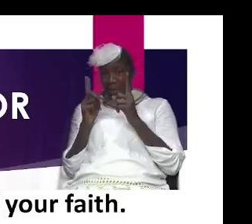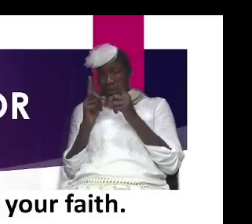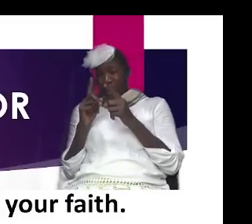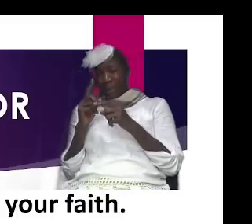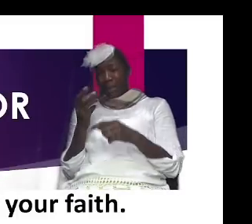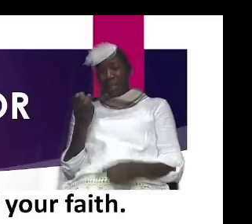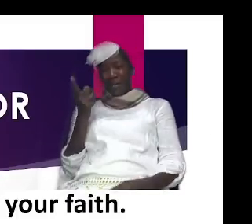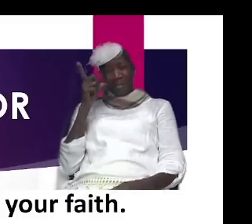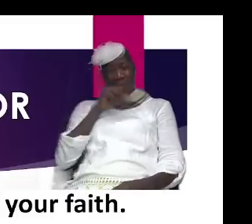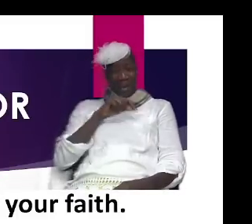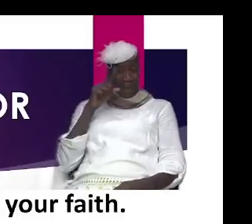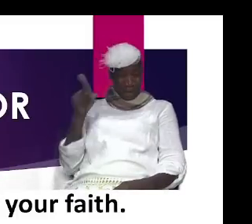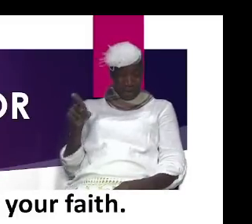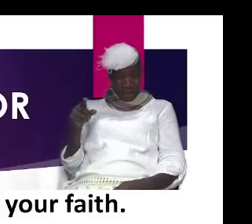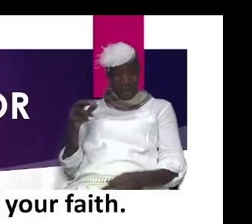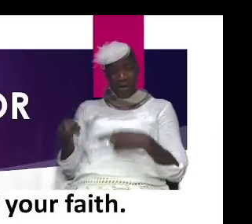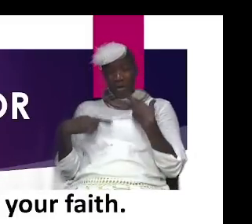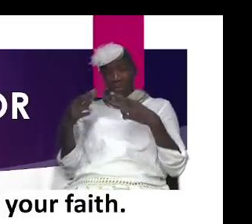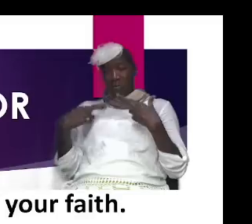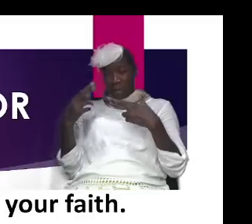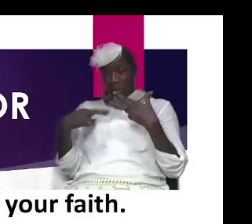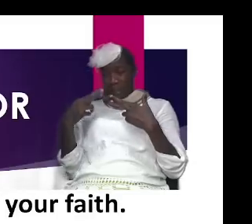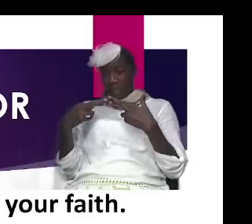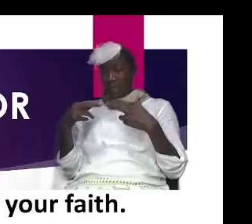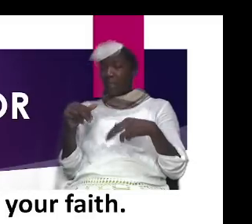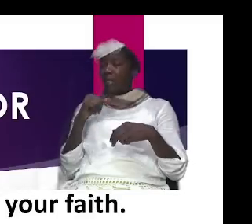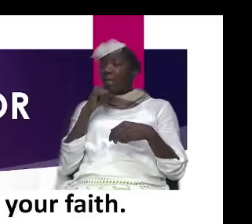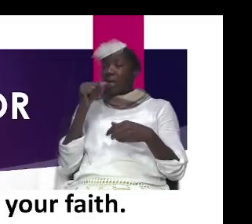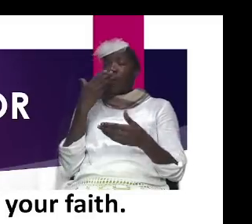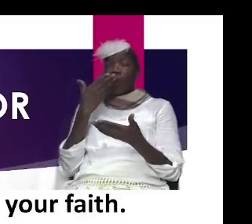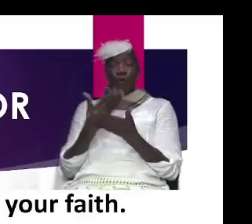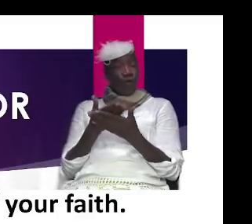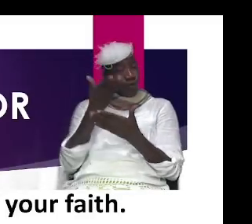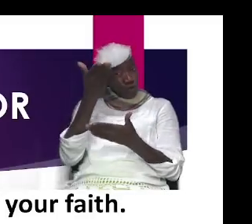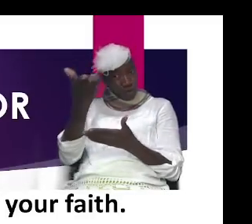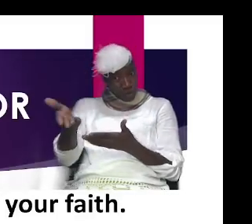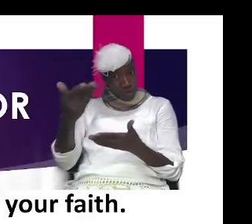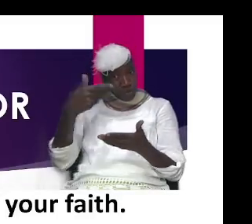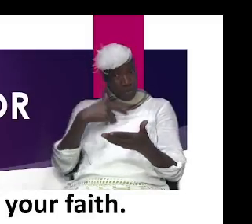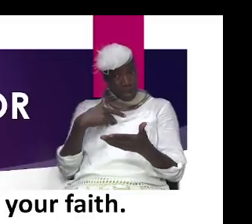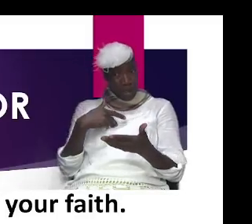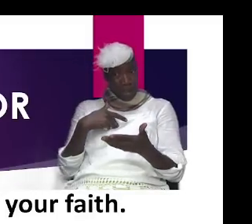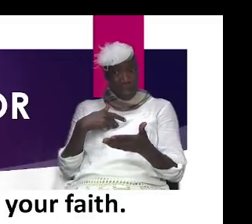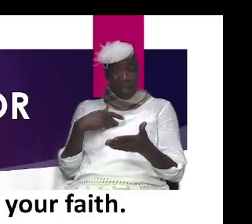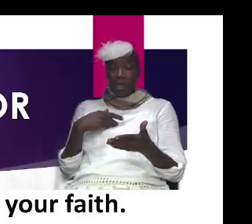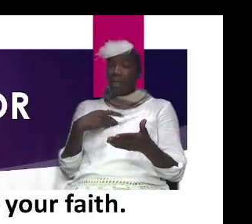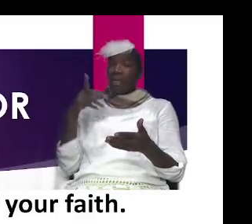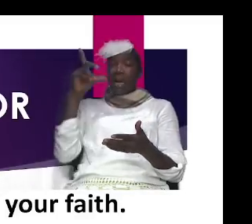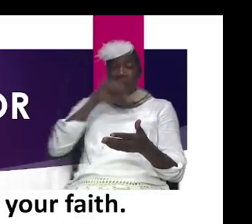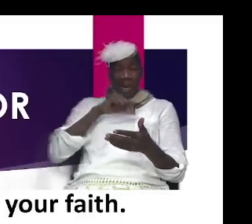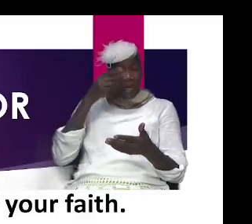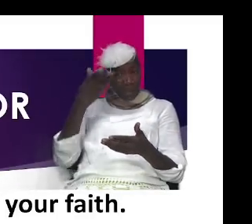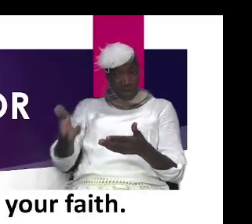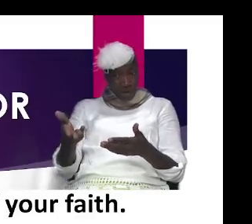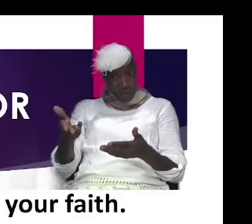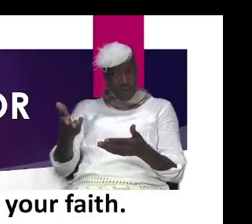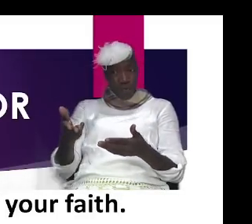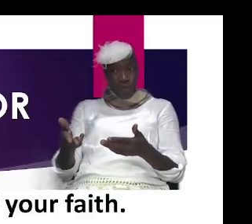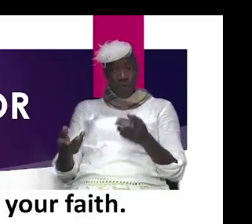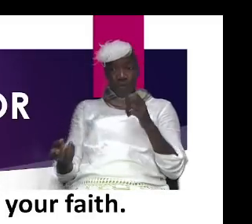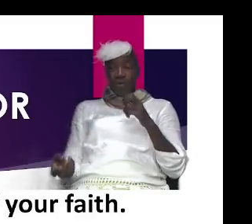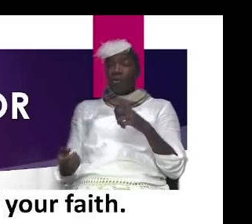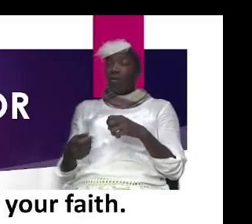insult you, rejoice. Them treat you unfairly, rejoice. Them persecute you, rejoice. So he's